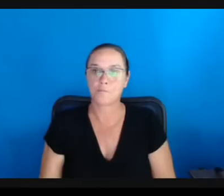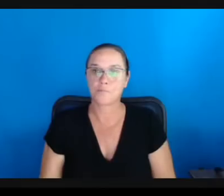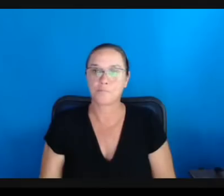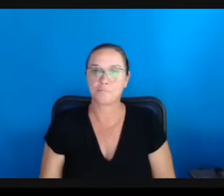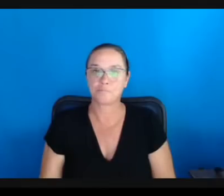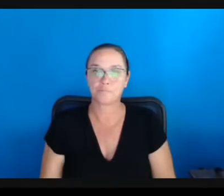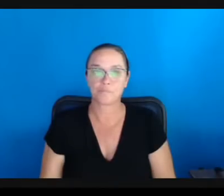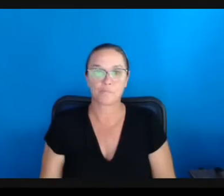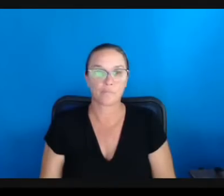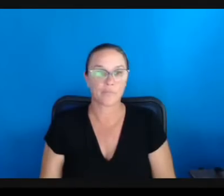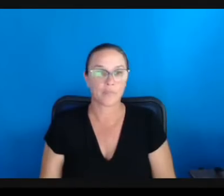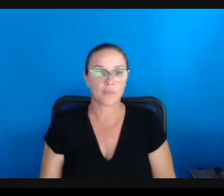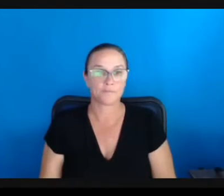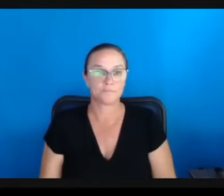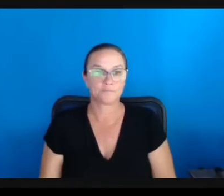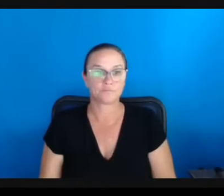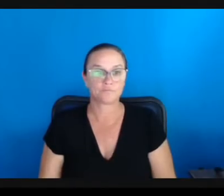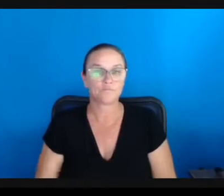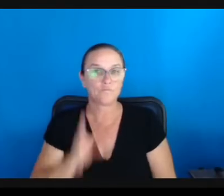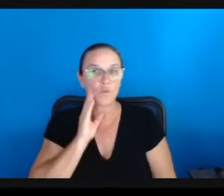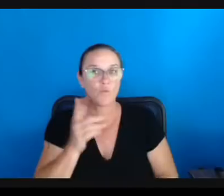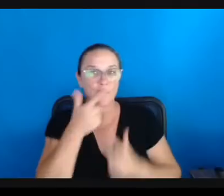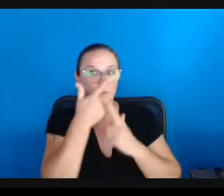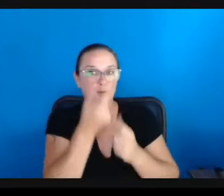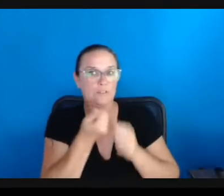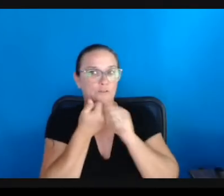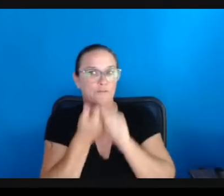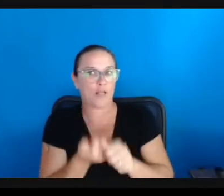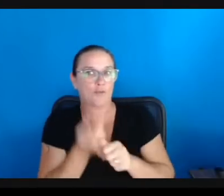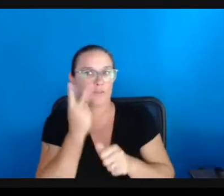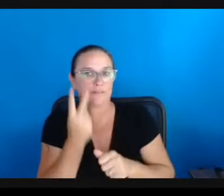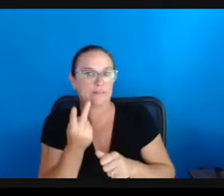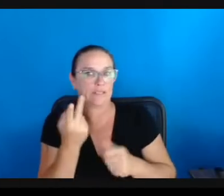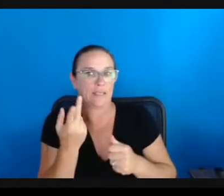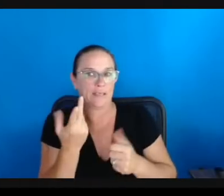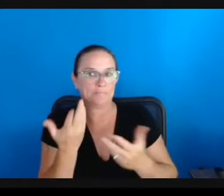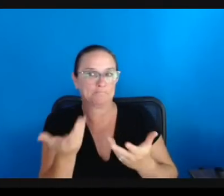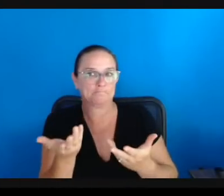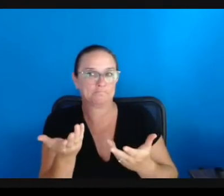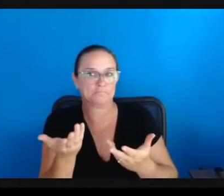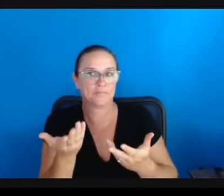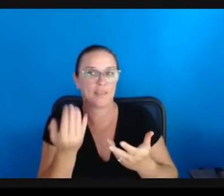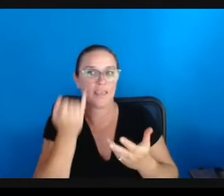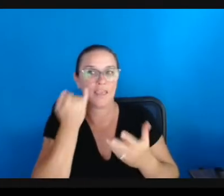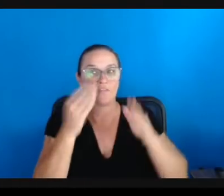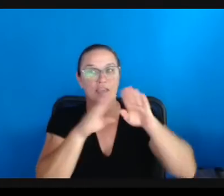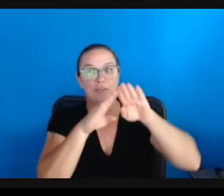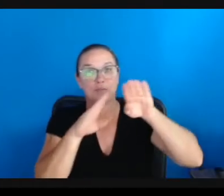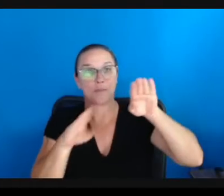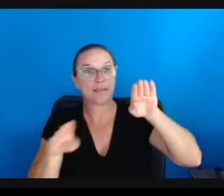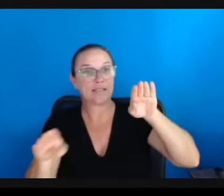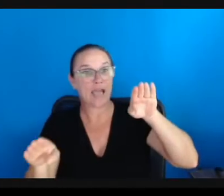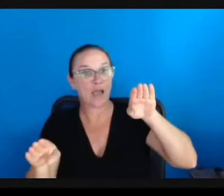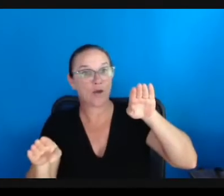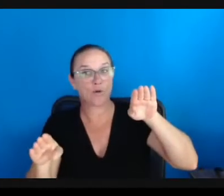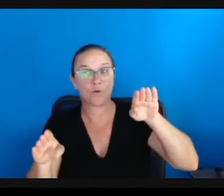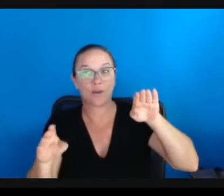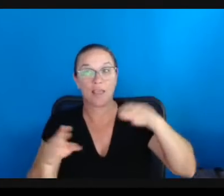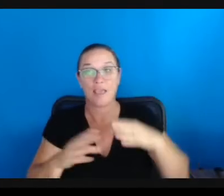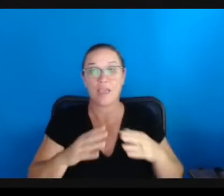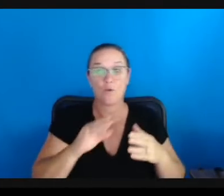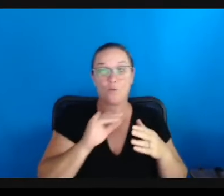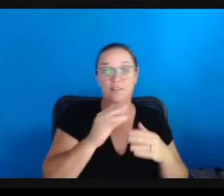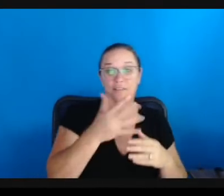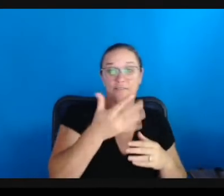So yeah, we'll be curious to follow those and see if we continue to come down in value, right? Was this really our peak, or are we just having